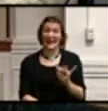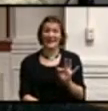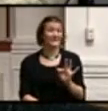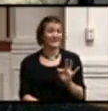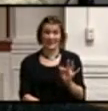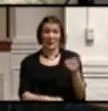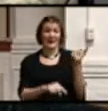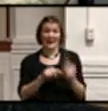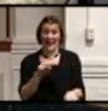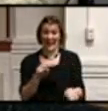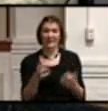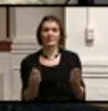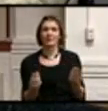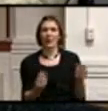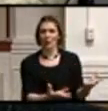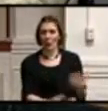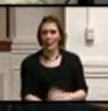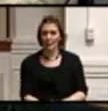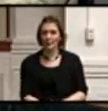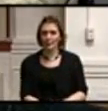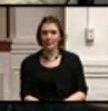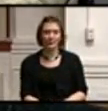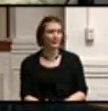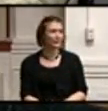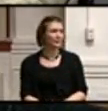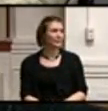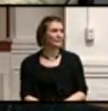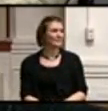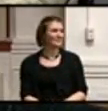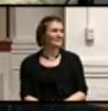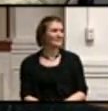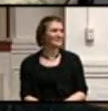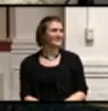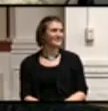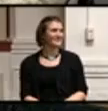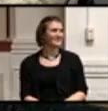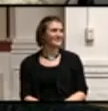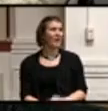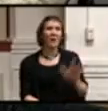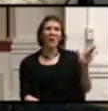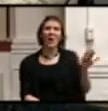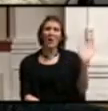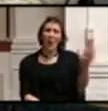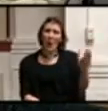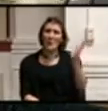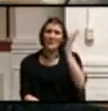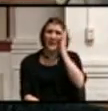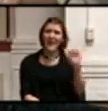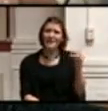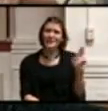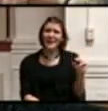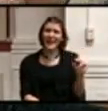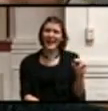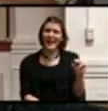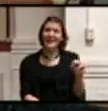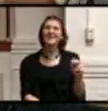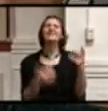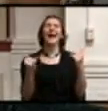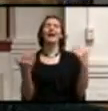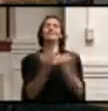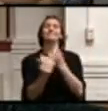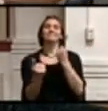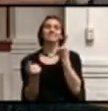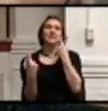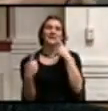morning by Thursday, and she'll notice the meeting. Poor woman should be in bed. All right. I'll read announcements. I'll